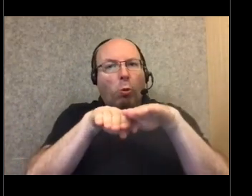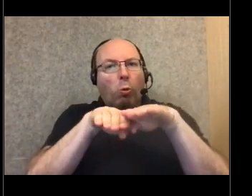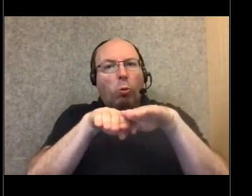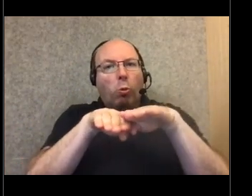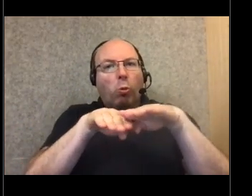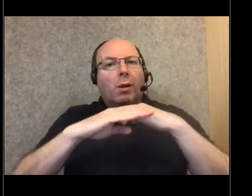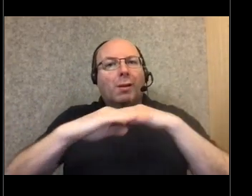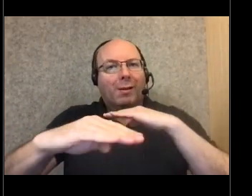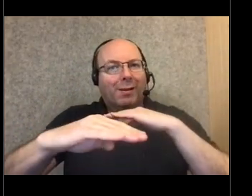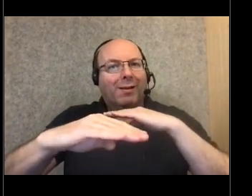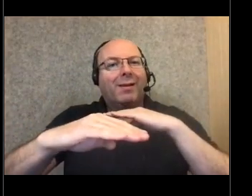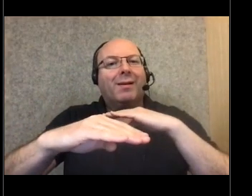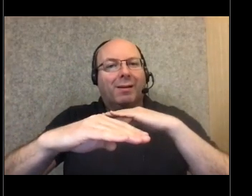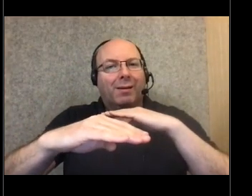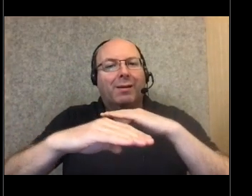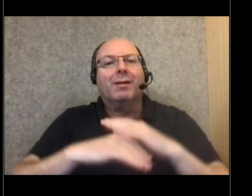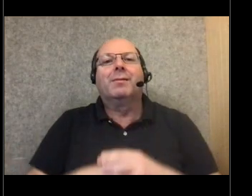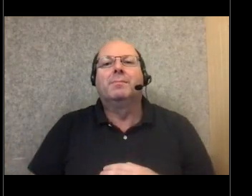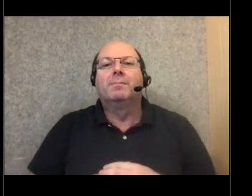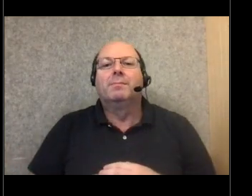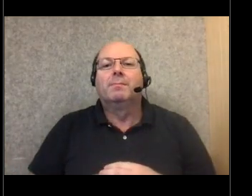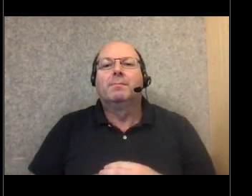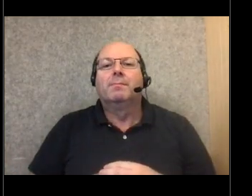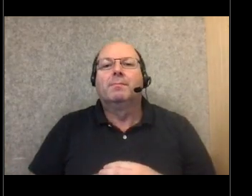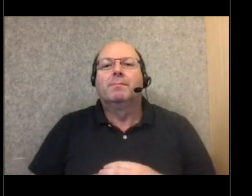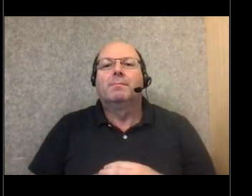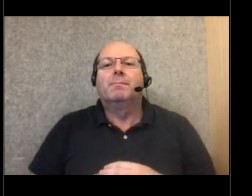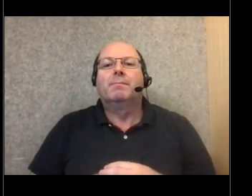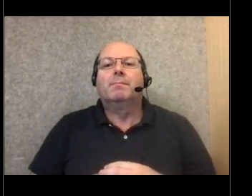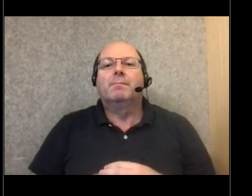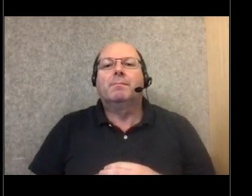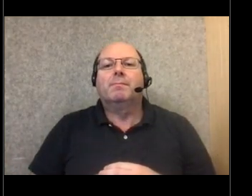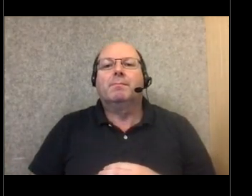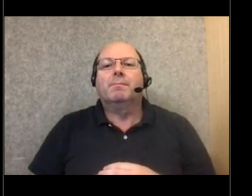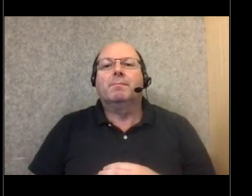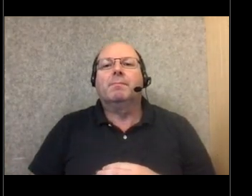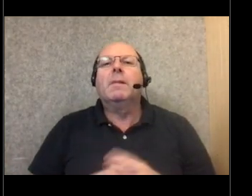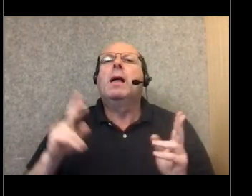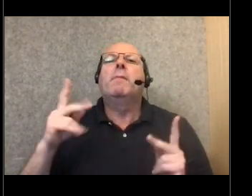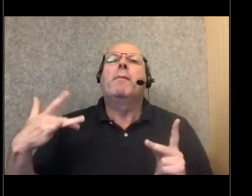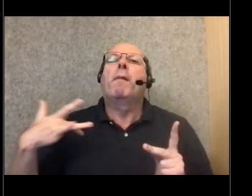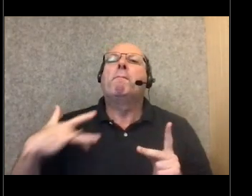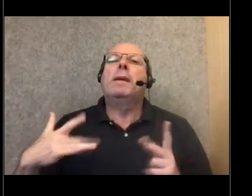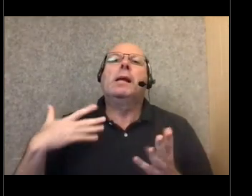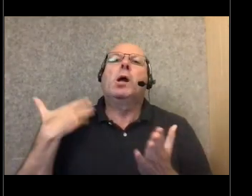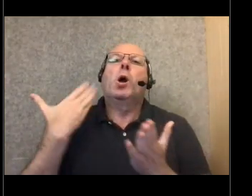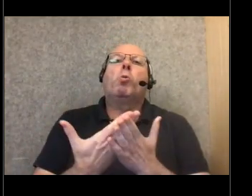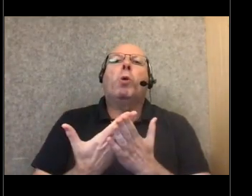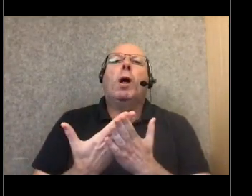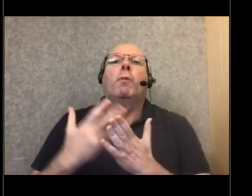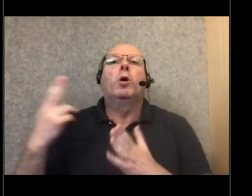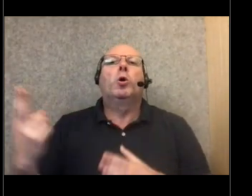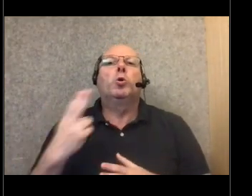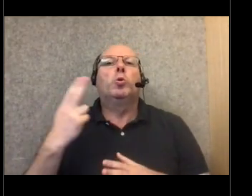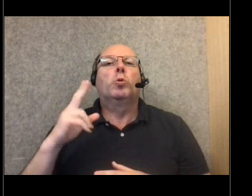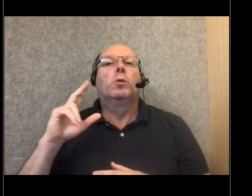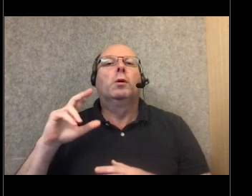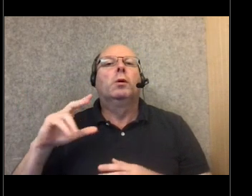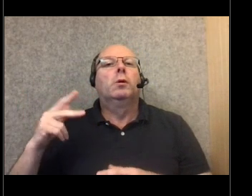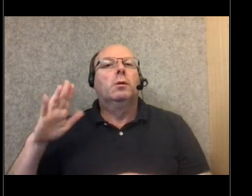Since people generally arrive at buildings by private car, bus, or taxi,